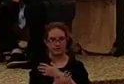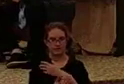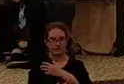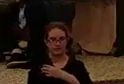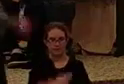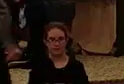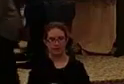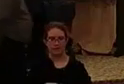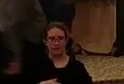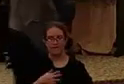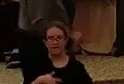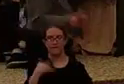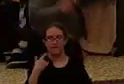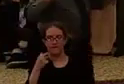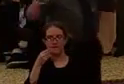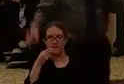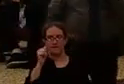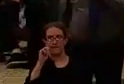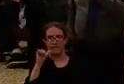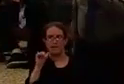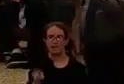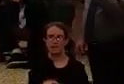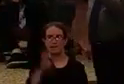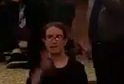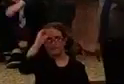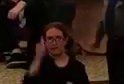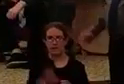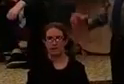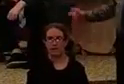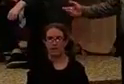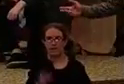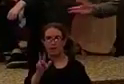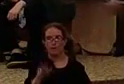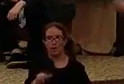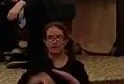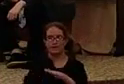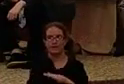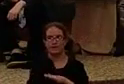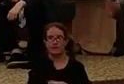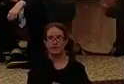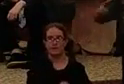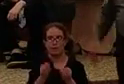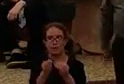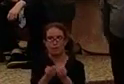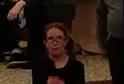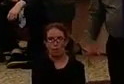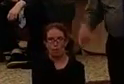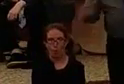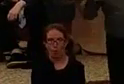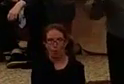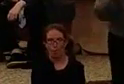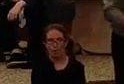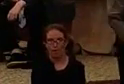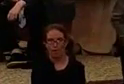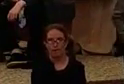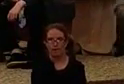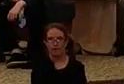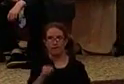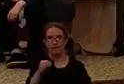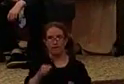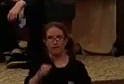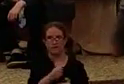so he would feel hairy like his brother was. And he walked in and he brought a bowl of the stew that